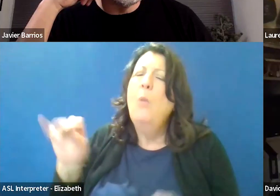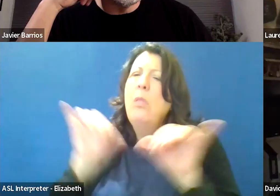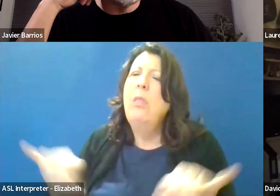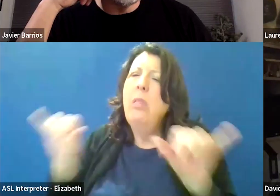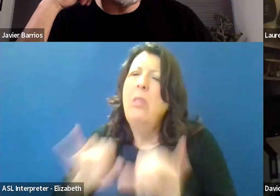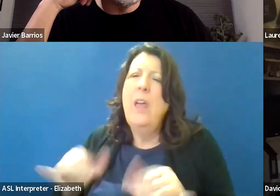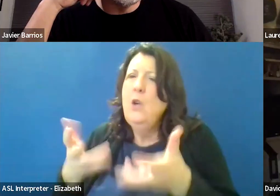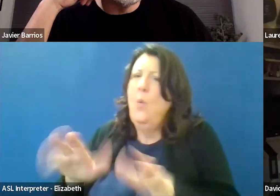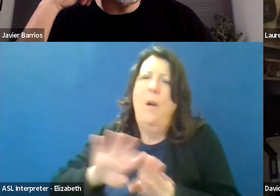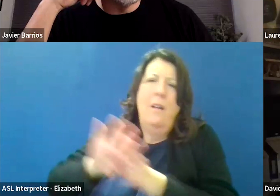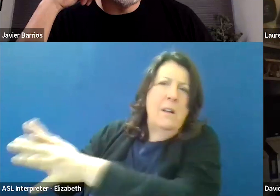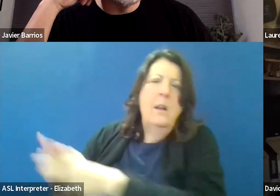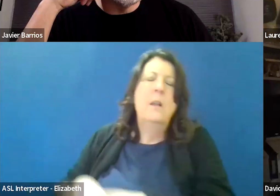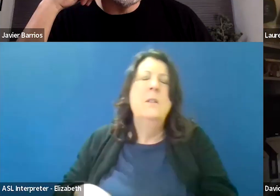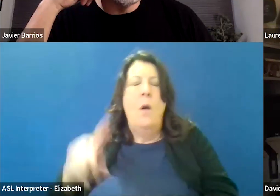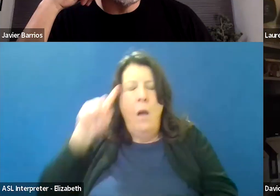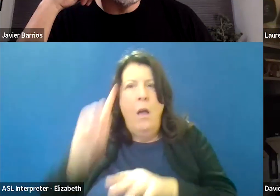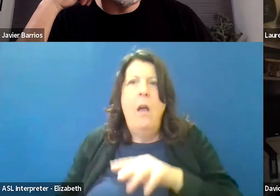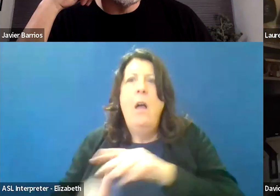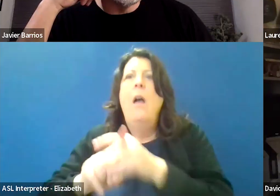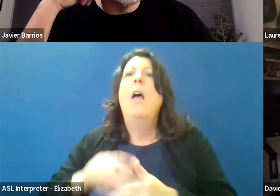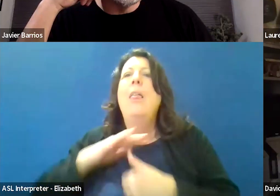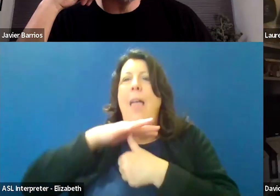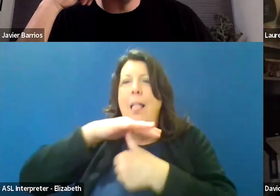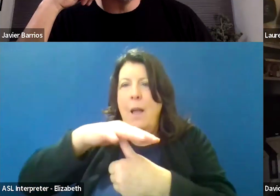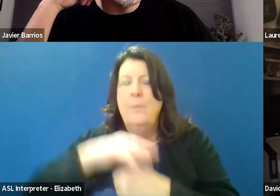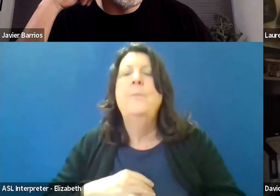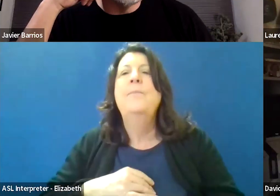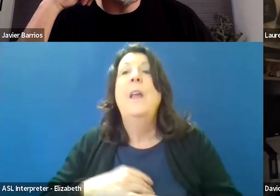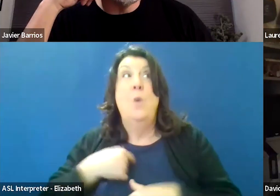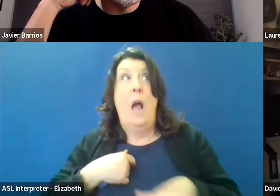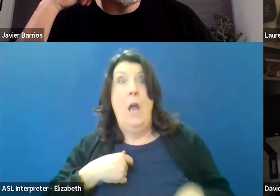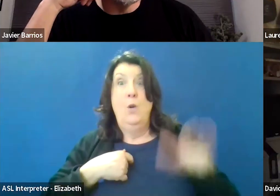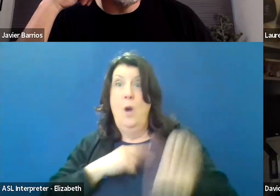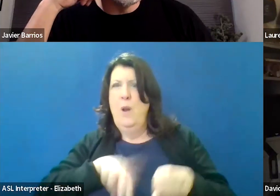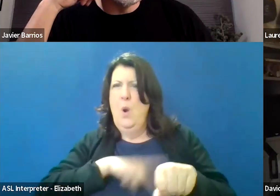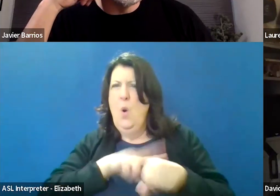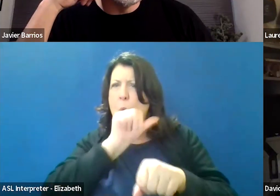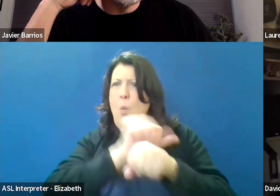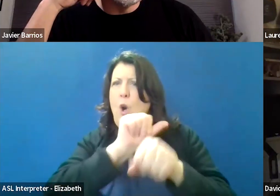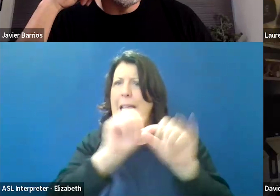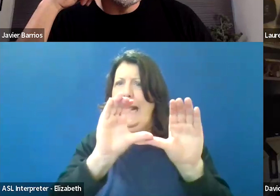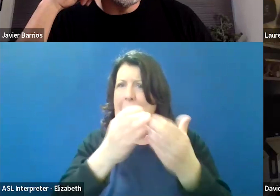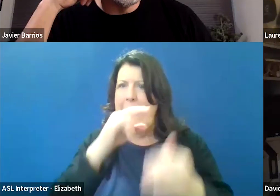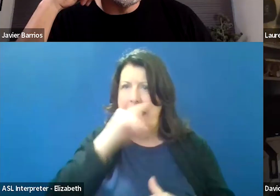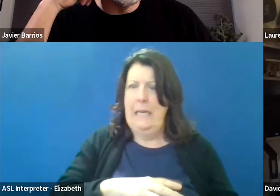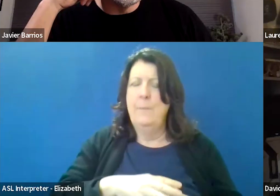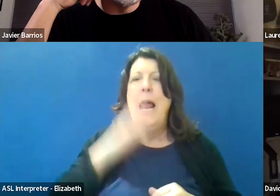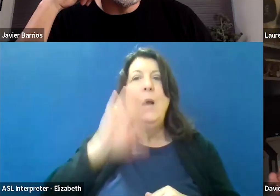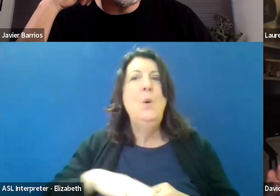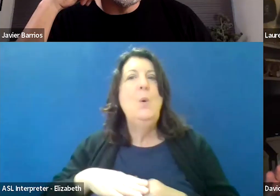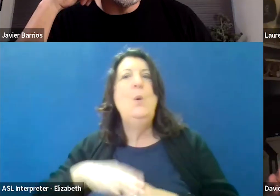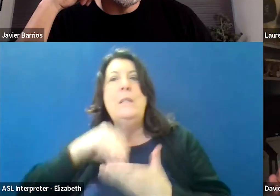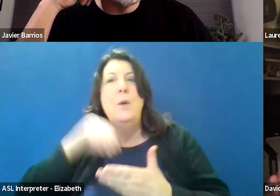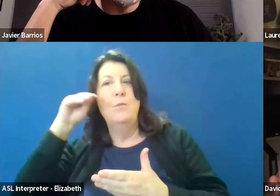right, I grew up lower middle class kid, but I knew a lot of rich kids. And I remember when I was in college, there was a 20th